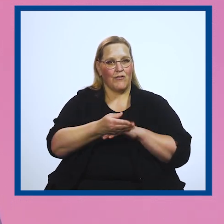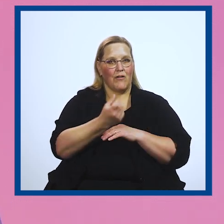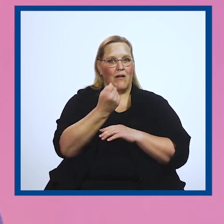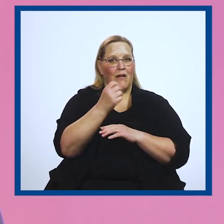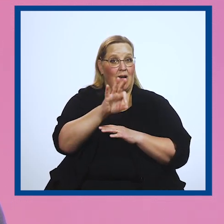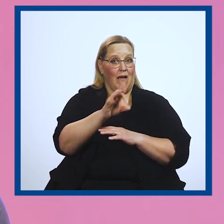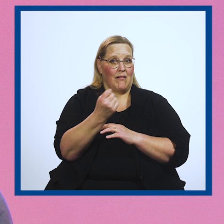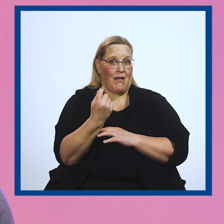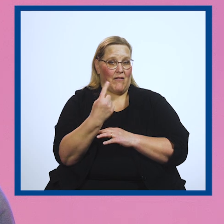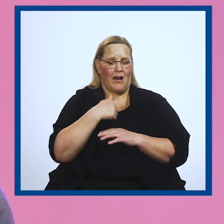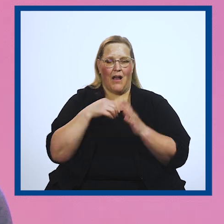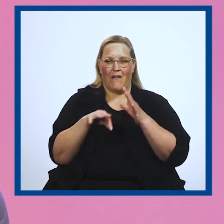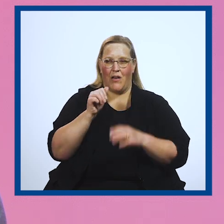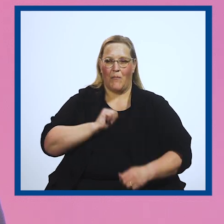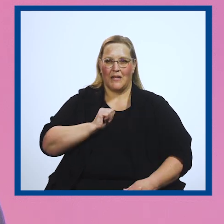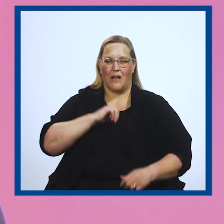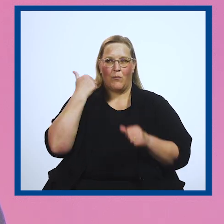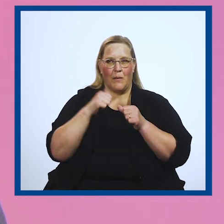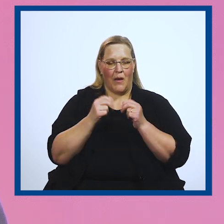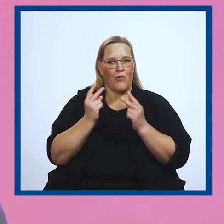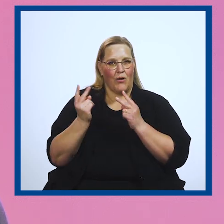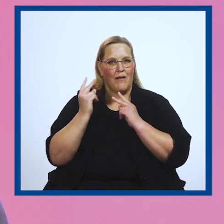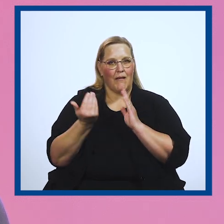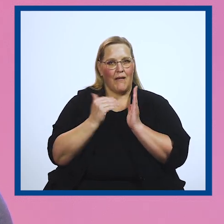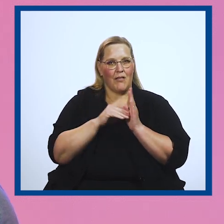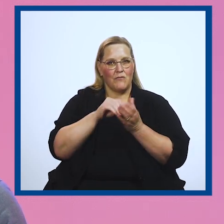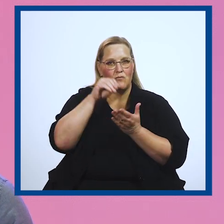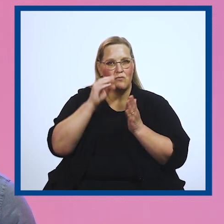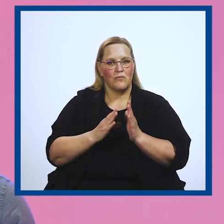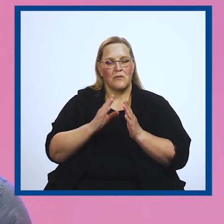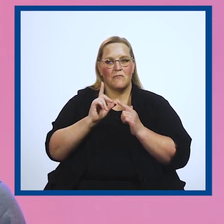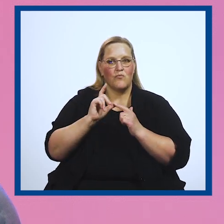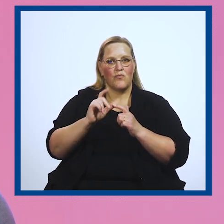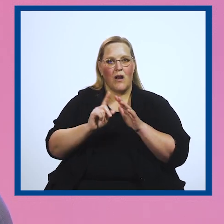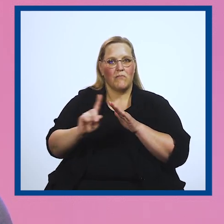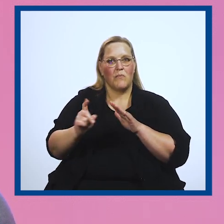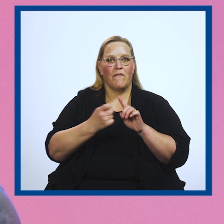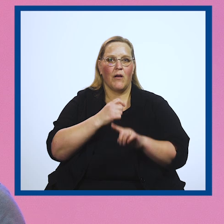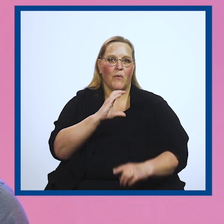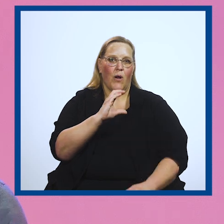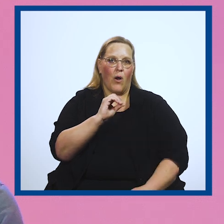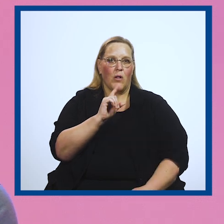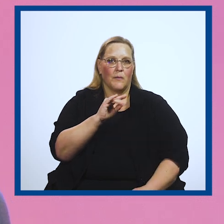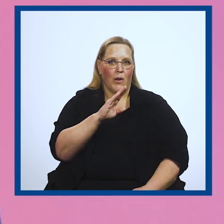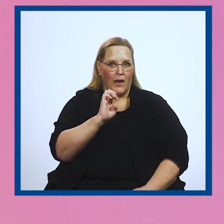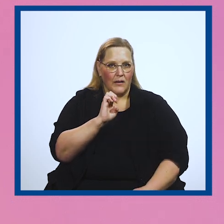9/11. I found myself remembering the students running from Columbine High